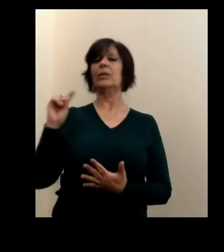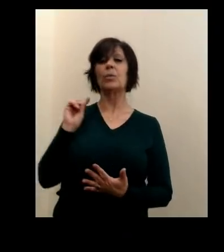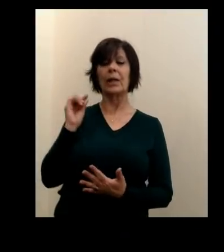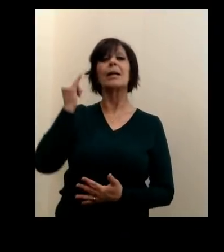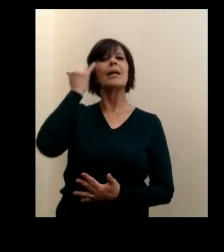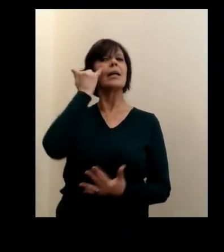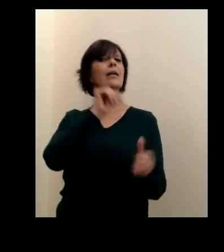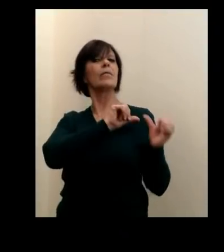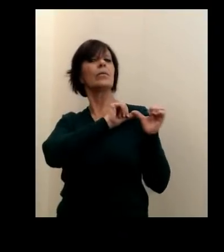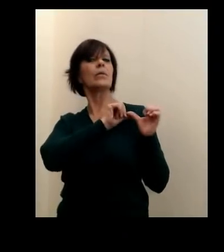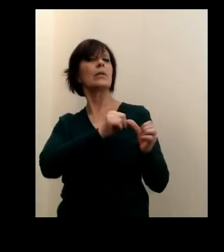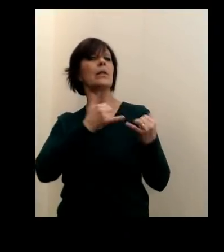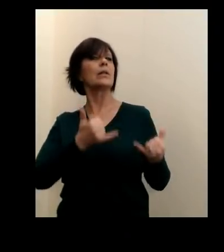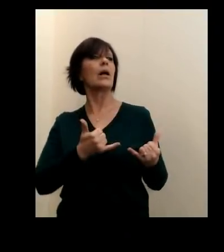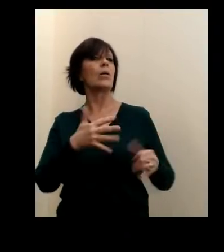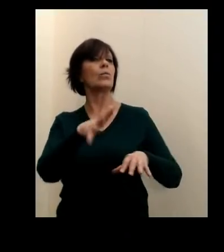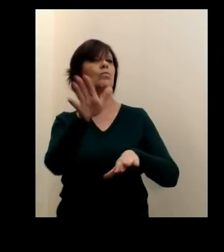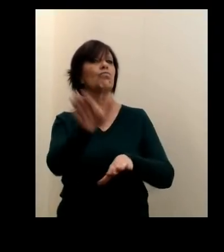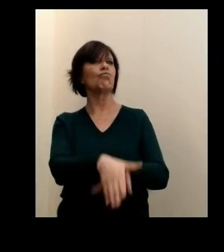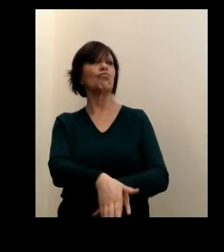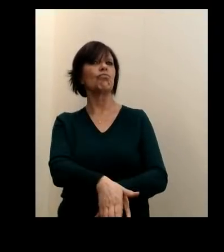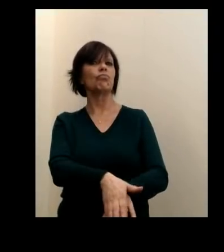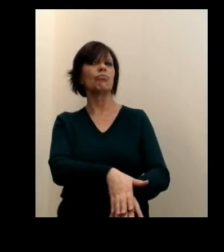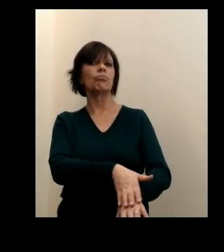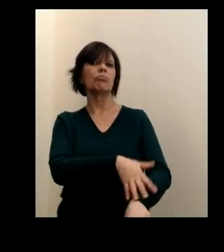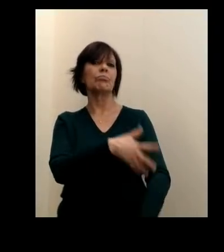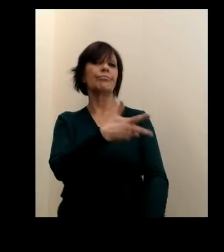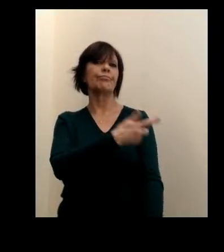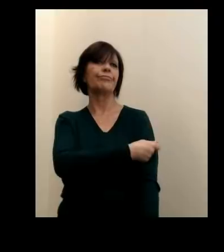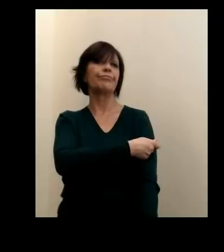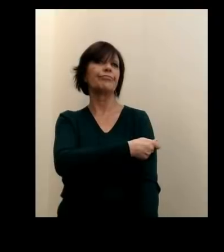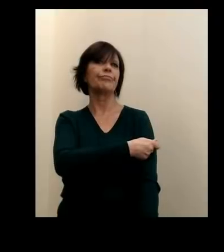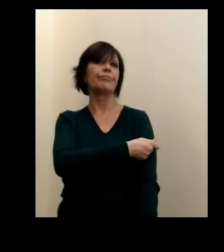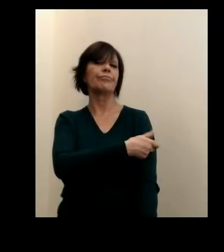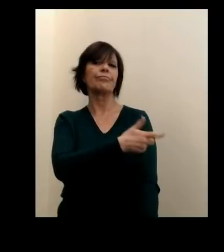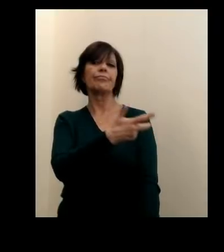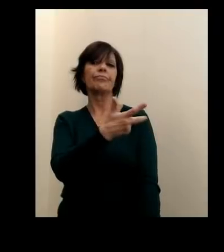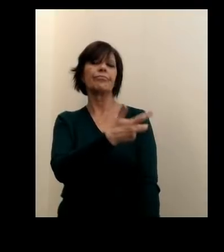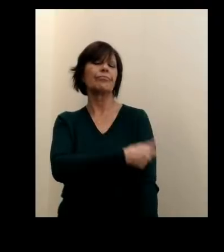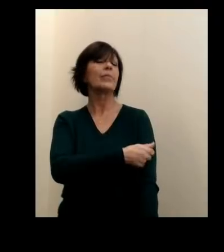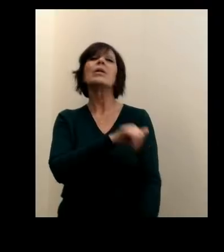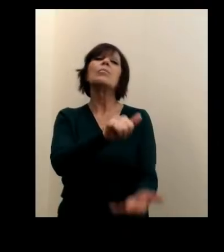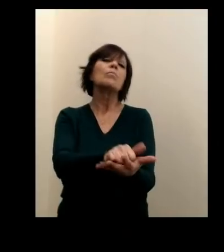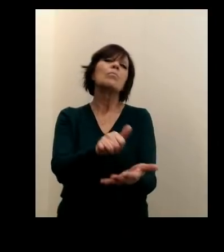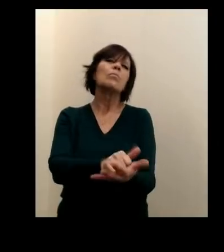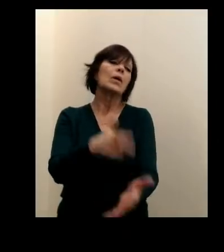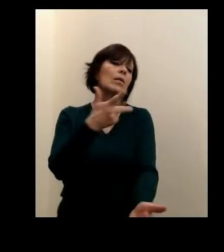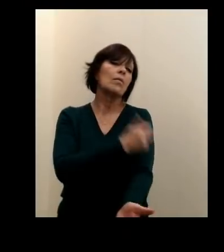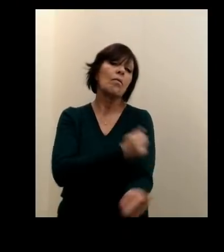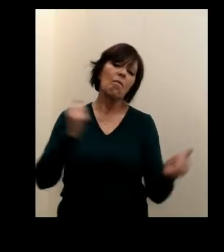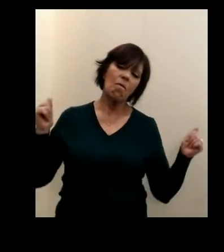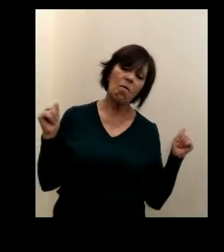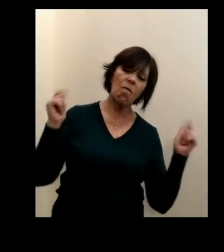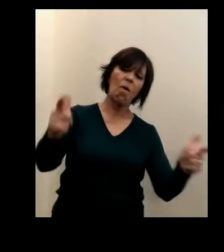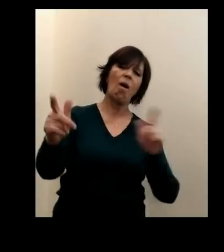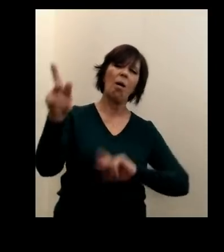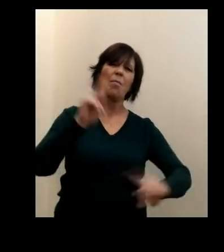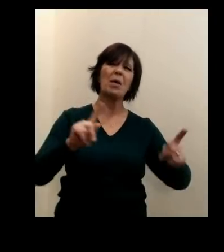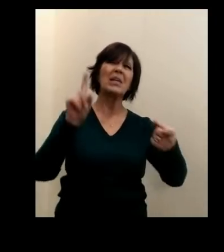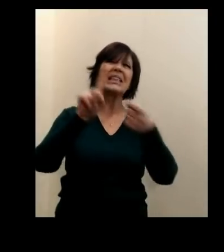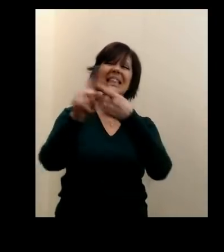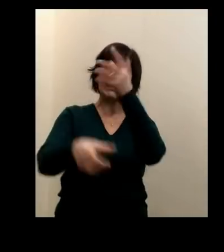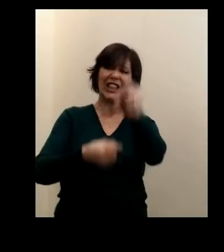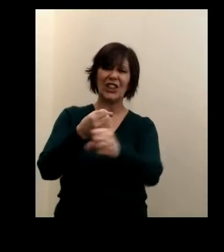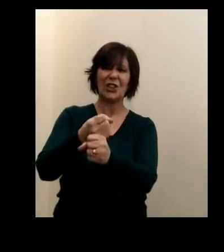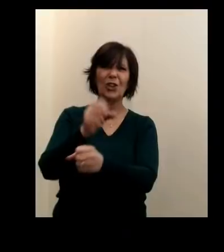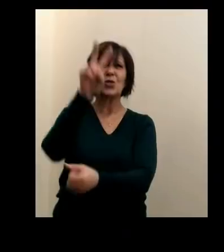we continue at the current pace we're doing in the United States, we would not be able to vaccinate everyone at least until